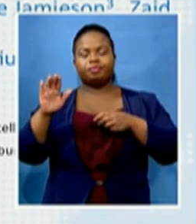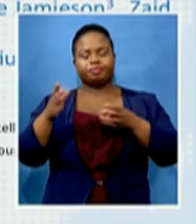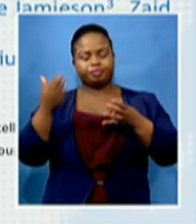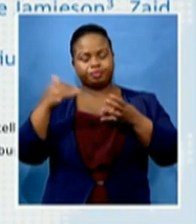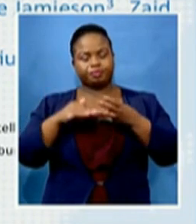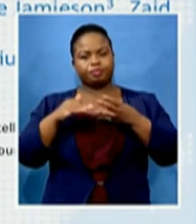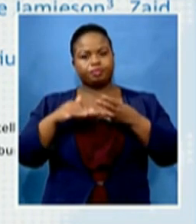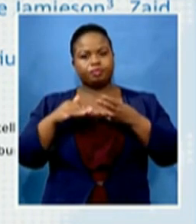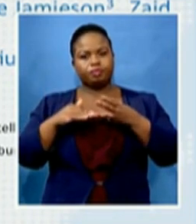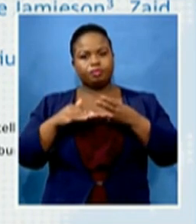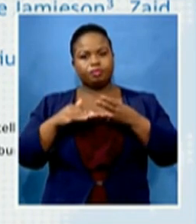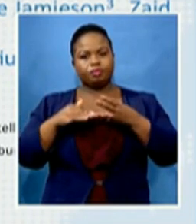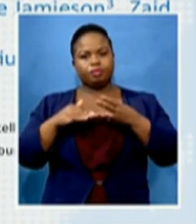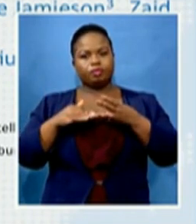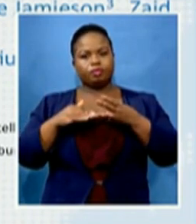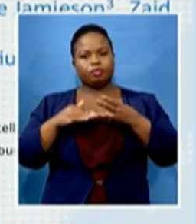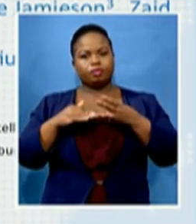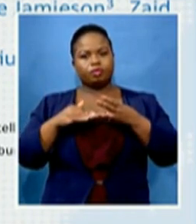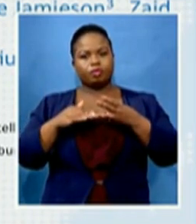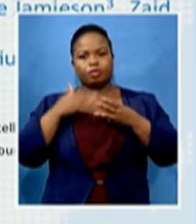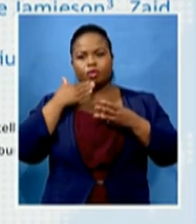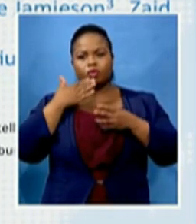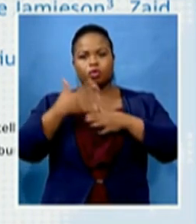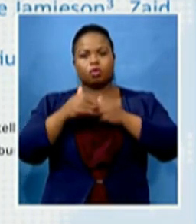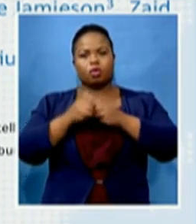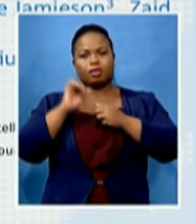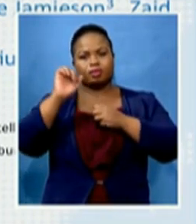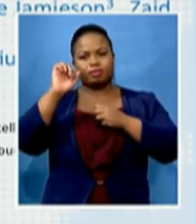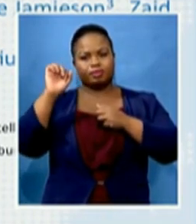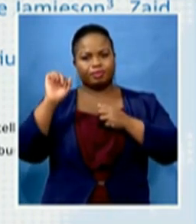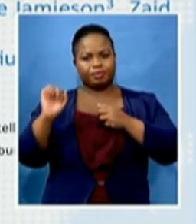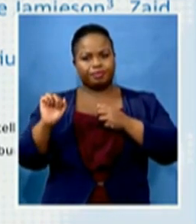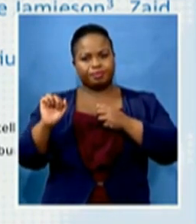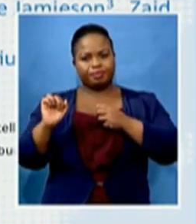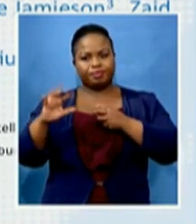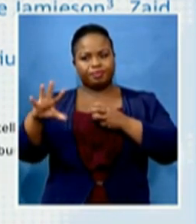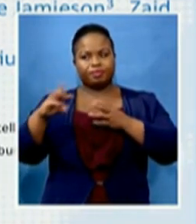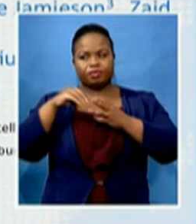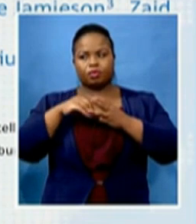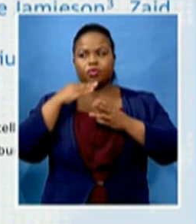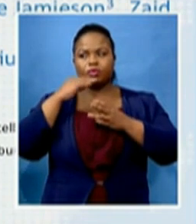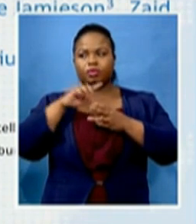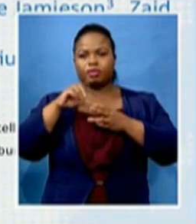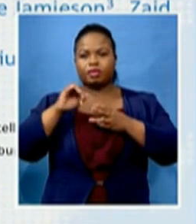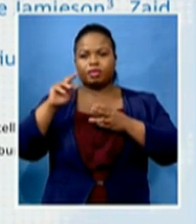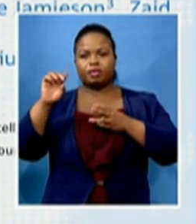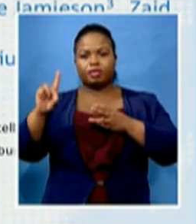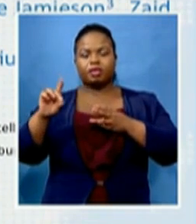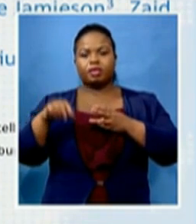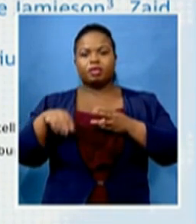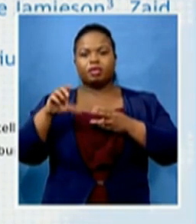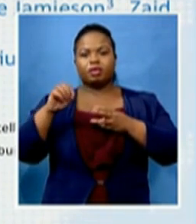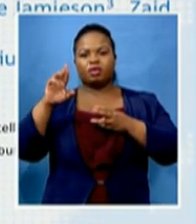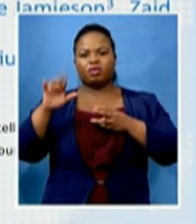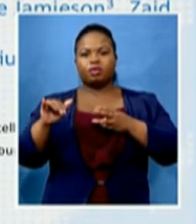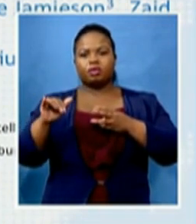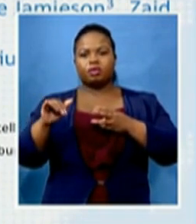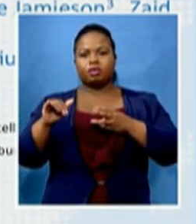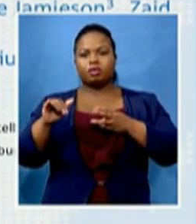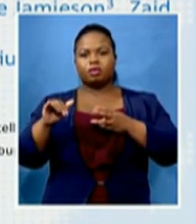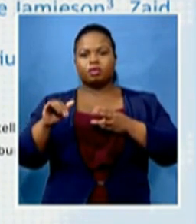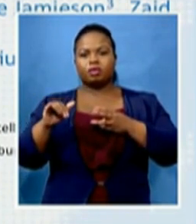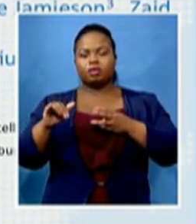colleagues as well, and then Zaid Kemi and Harry Moultrie, who are based at NICD.